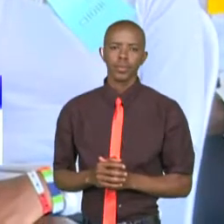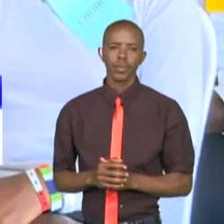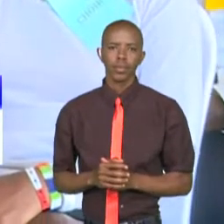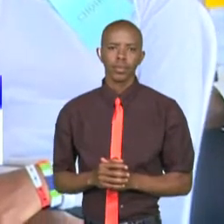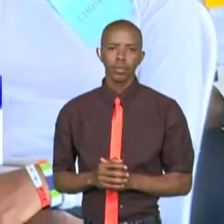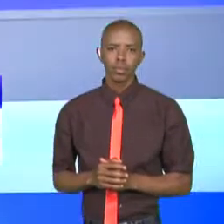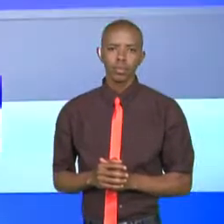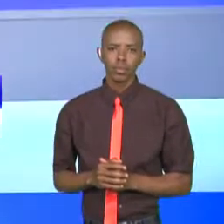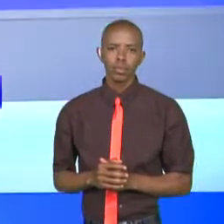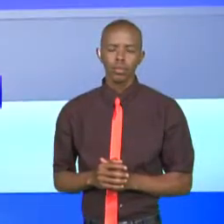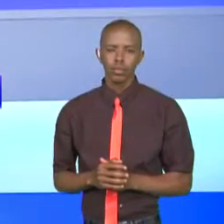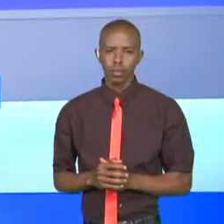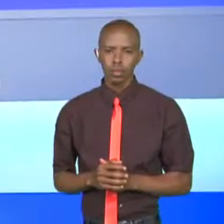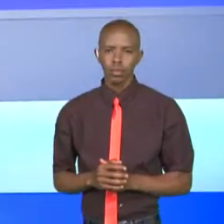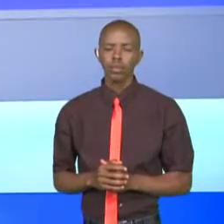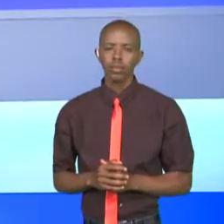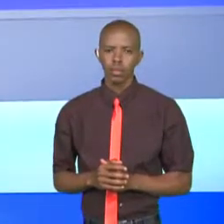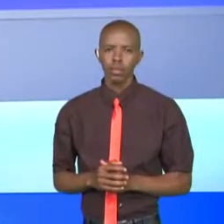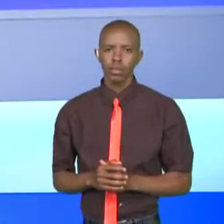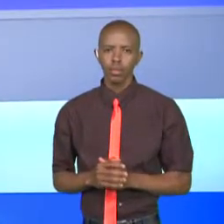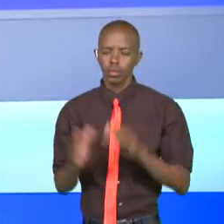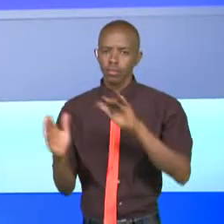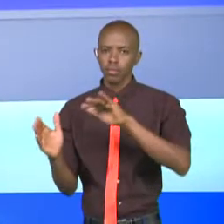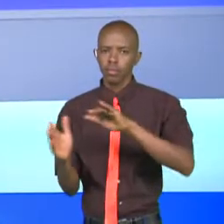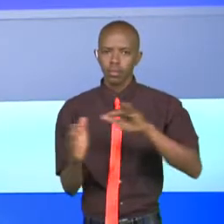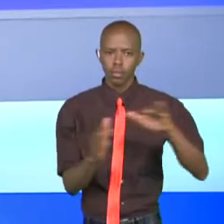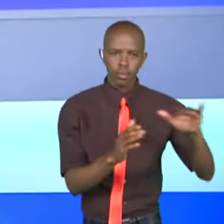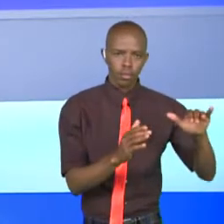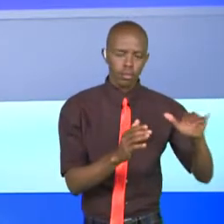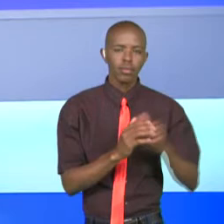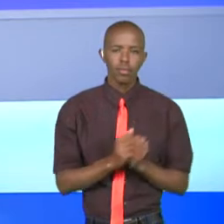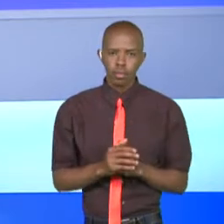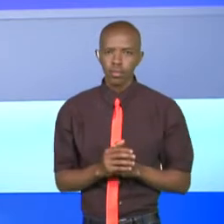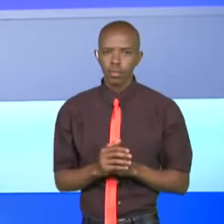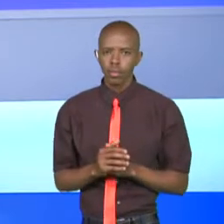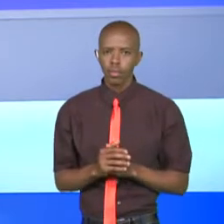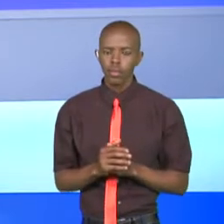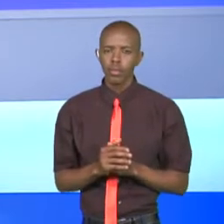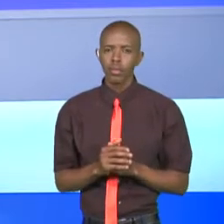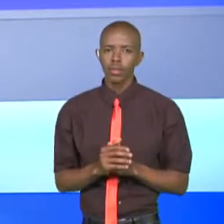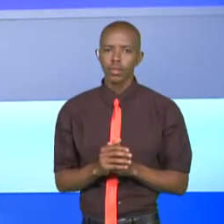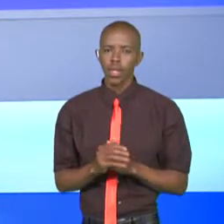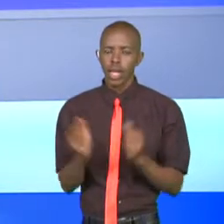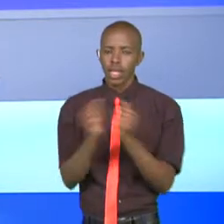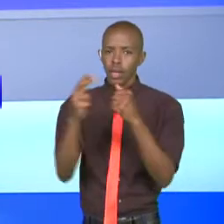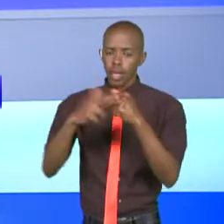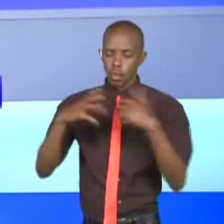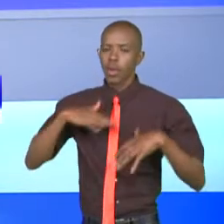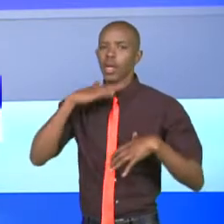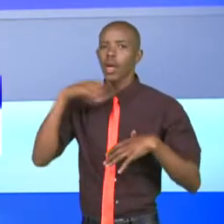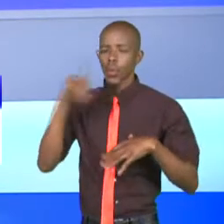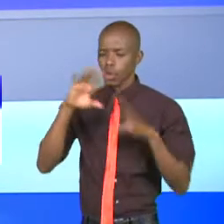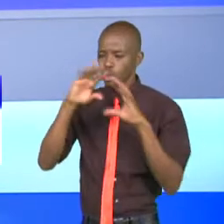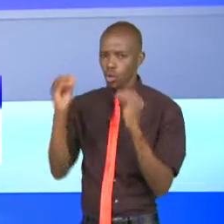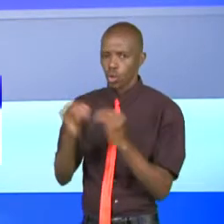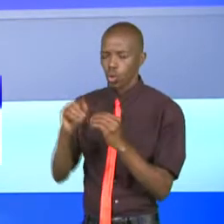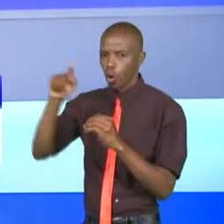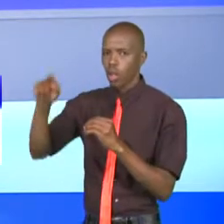Kutung. Thank you, Joan Kutunyi. Meanwhile, 10 patients have succumbed to COVID-19 today, bringing the cumulative fatalities